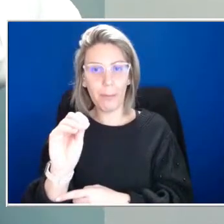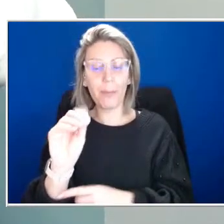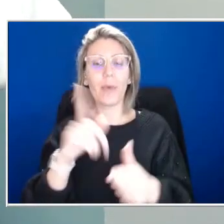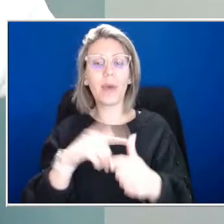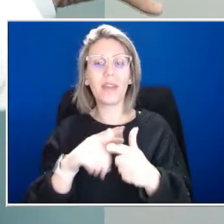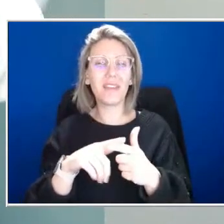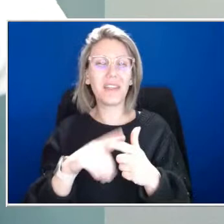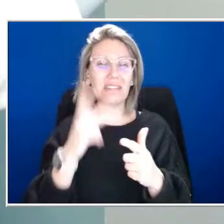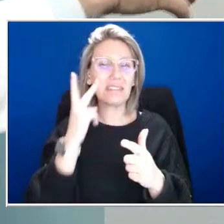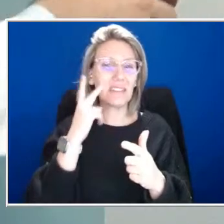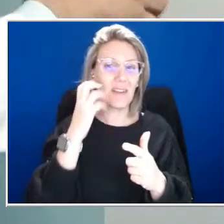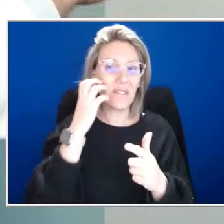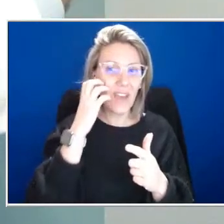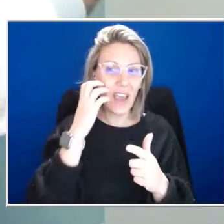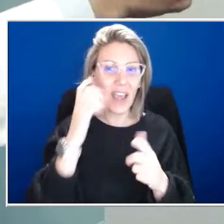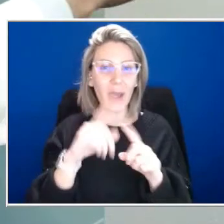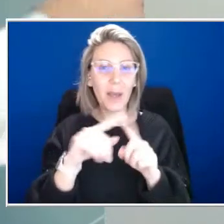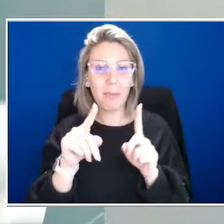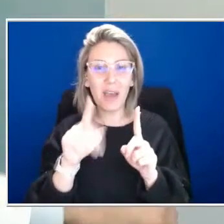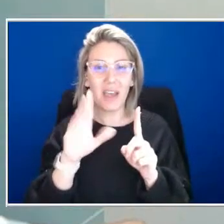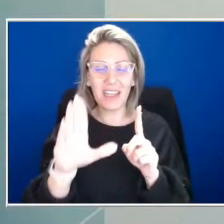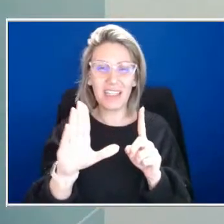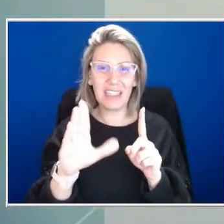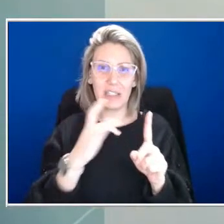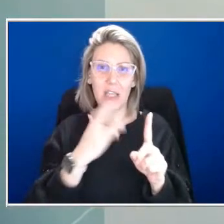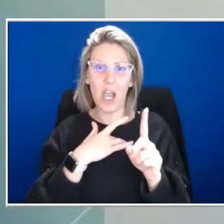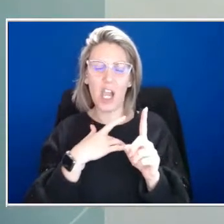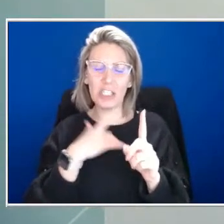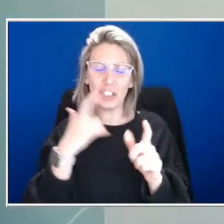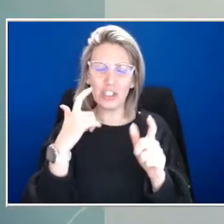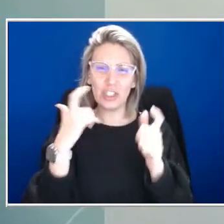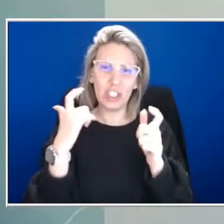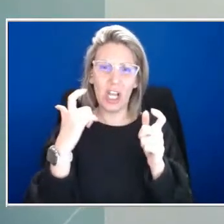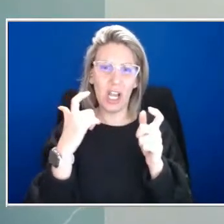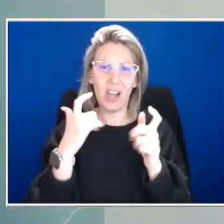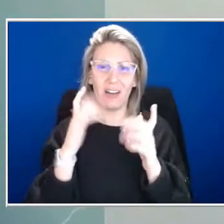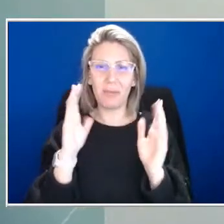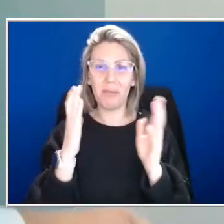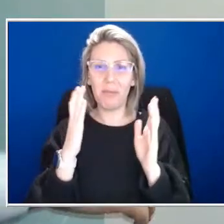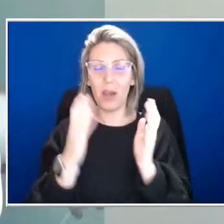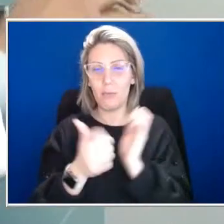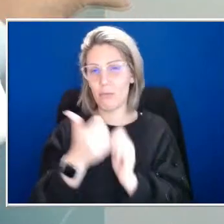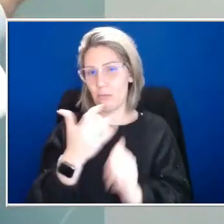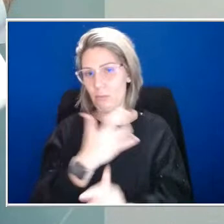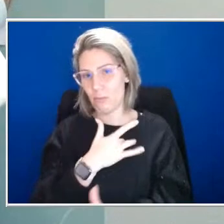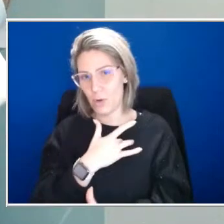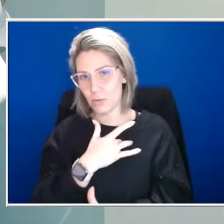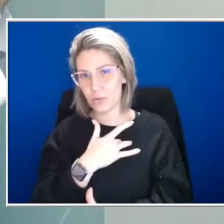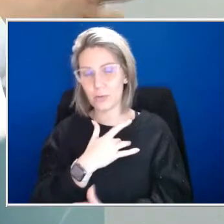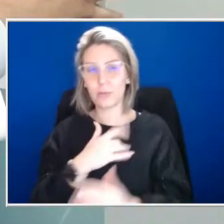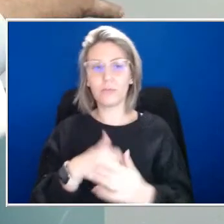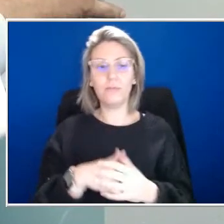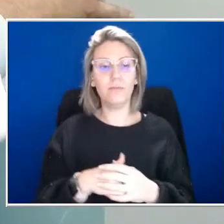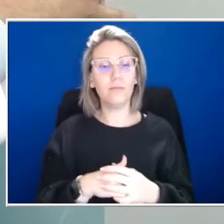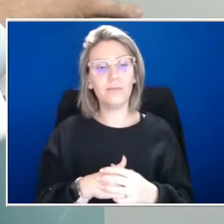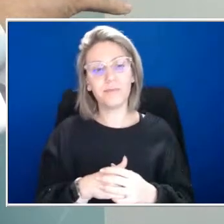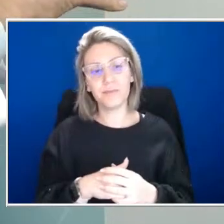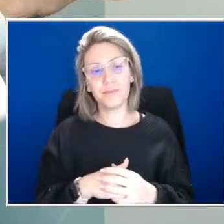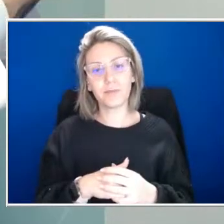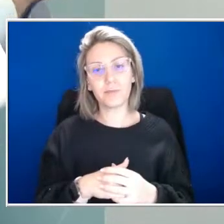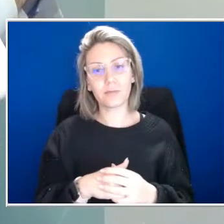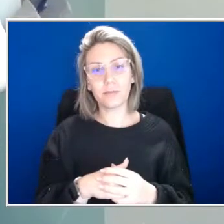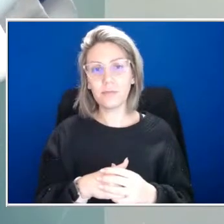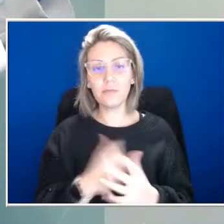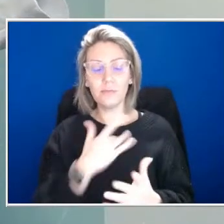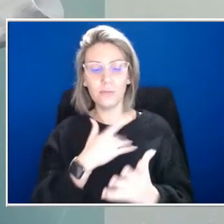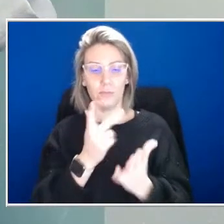have fat, but his heart is just enormous in comparison to most hearts we have, and it's instead of most heart failure patients, the